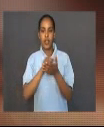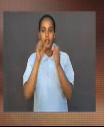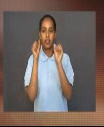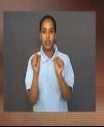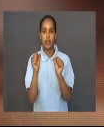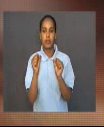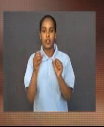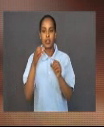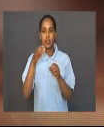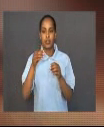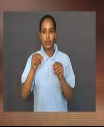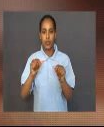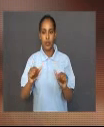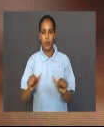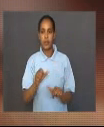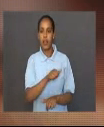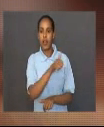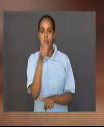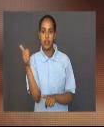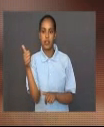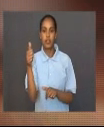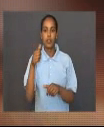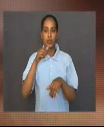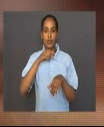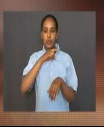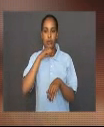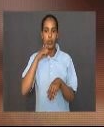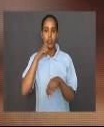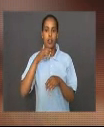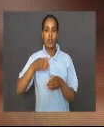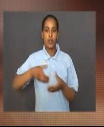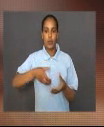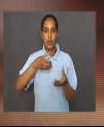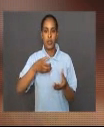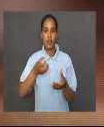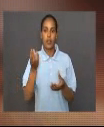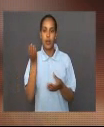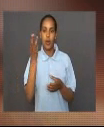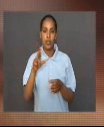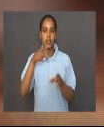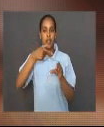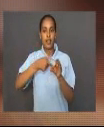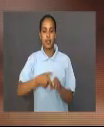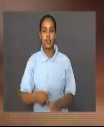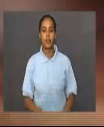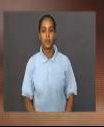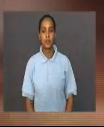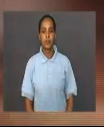can dissolve other solids, liquids, or gases.